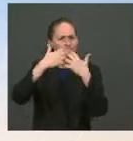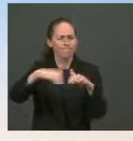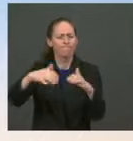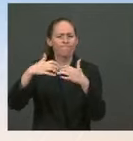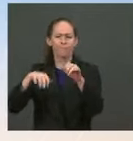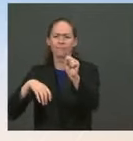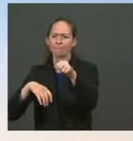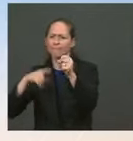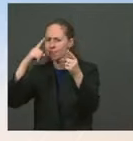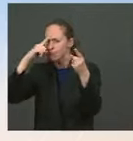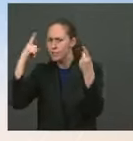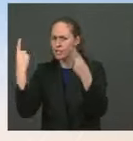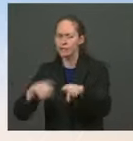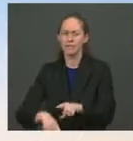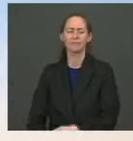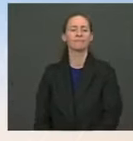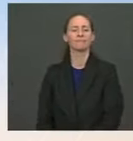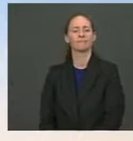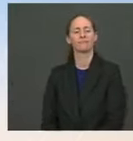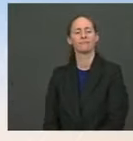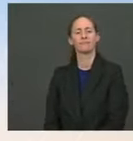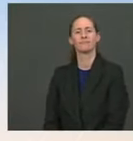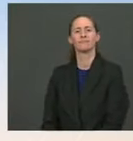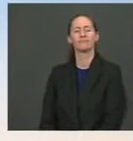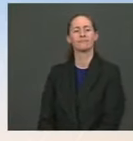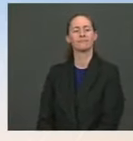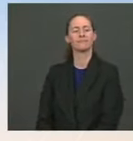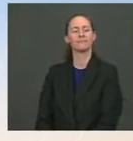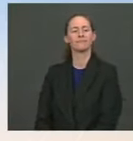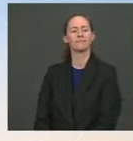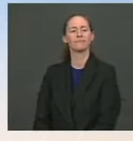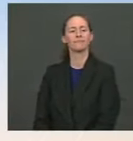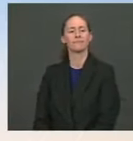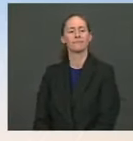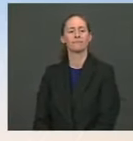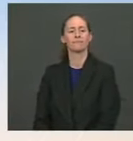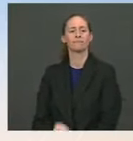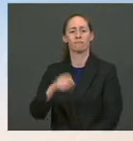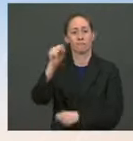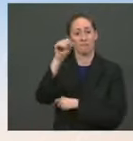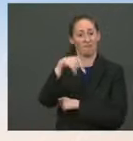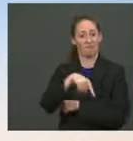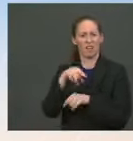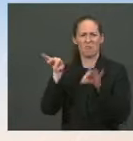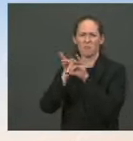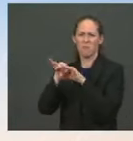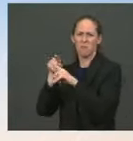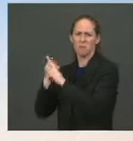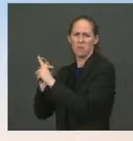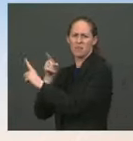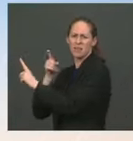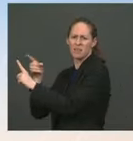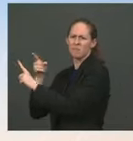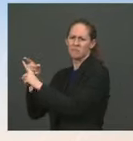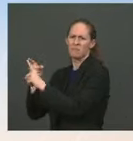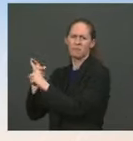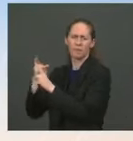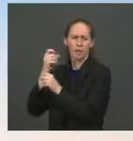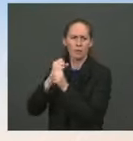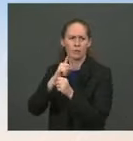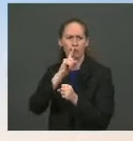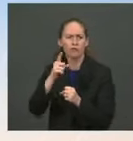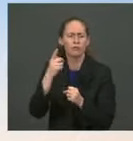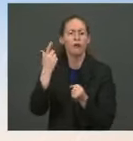administration. And as you can imagine, this is something that's so important to the president. And so he'll, you know, be getting regular updates as we move